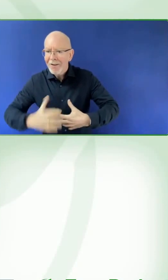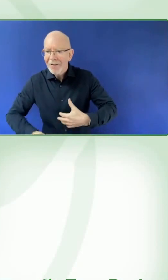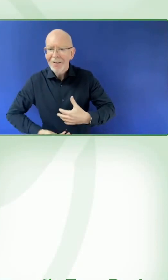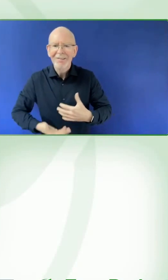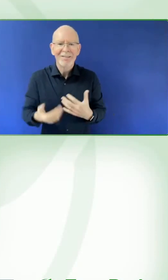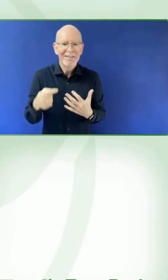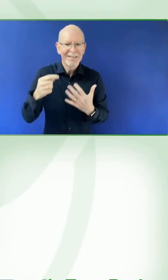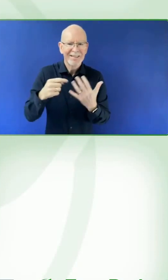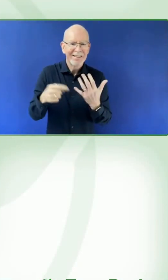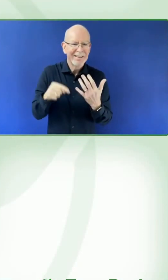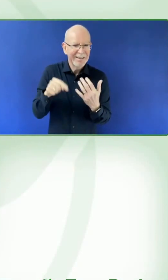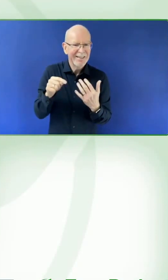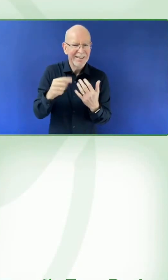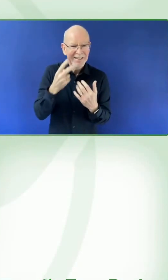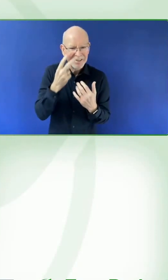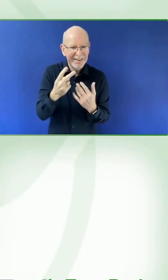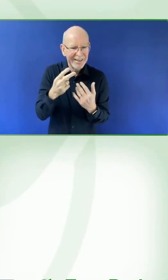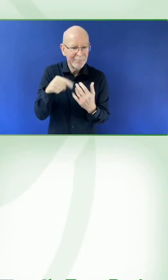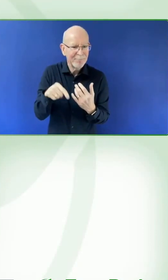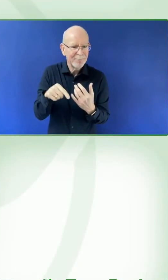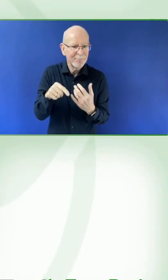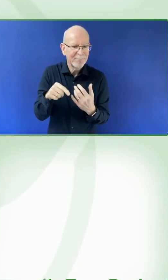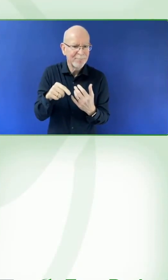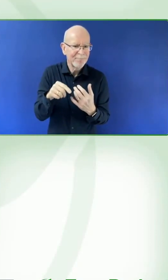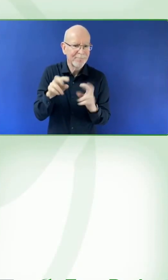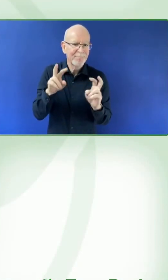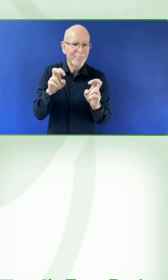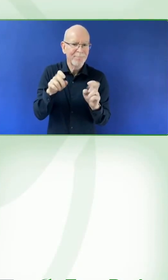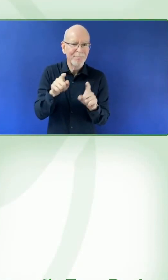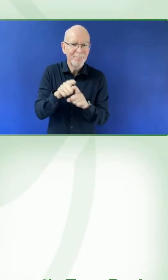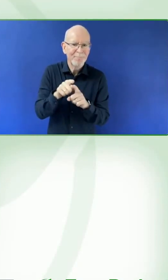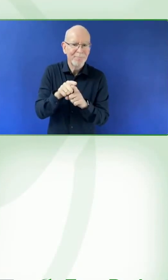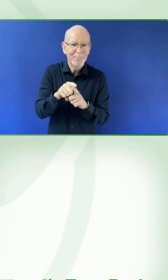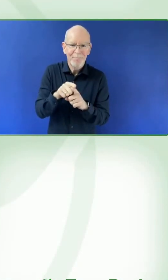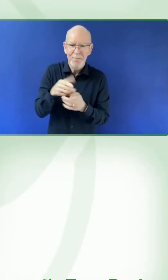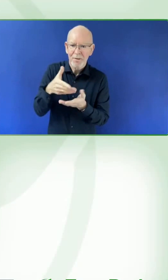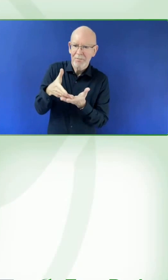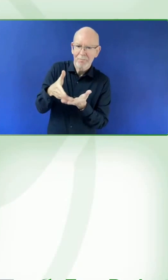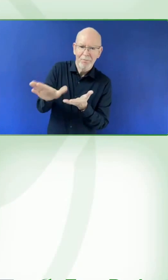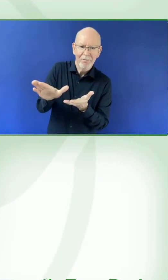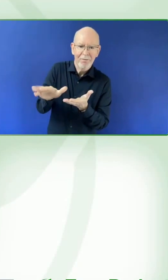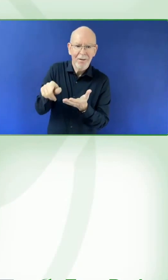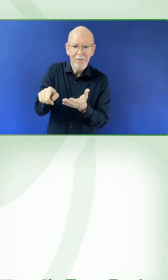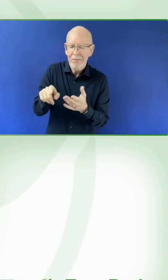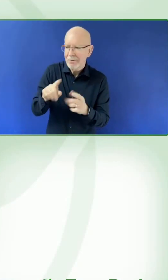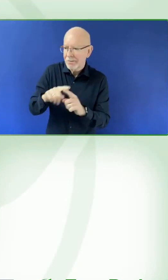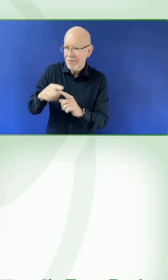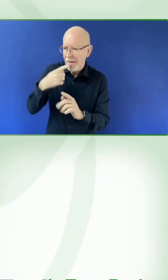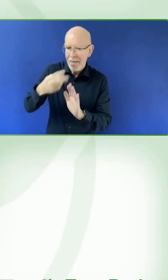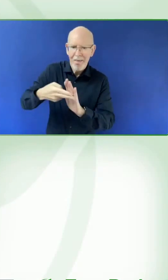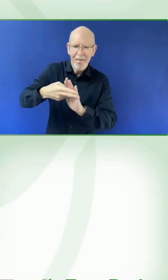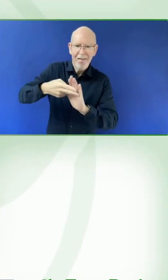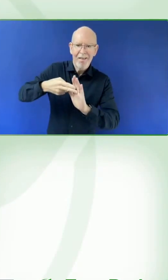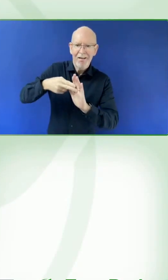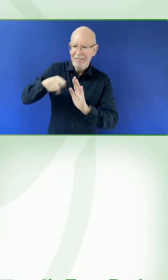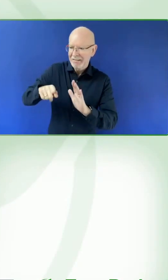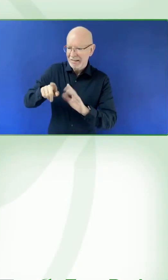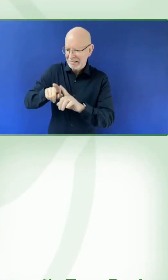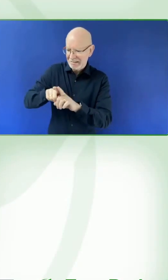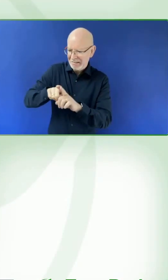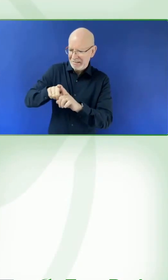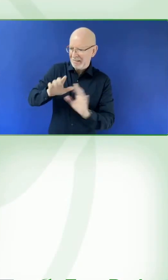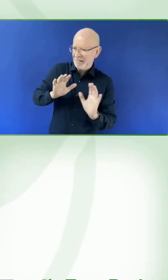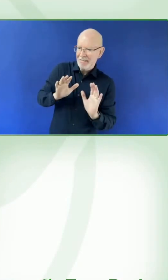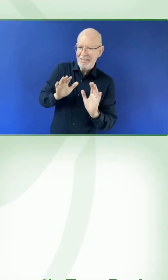them to various health risks through factors such as the absence of sexual and reproductive health care or the lack